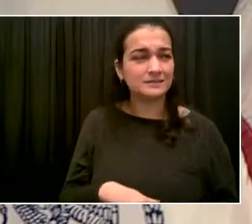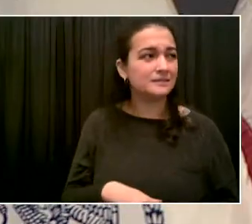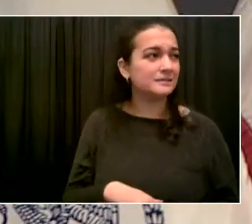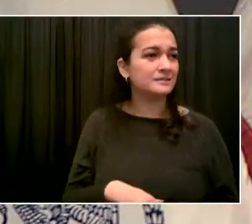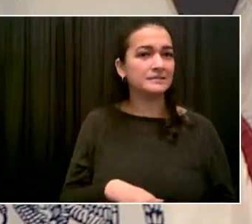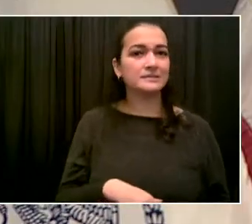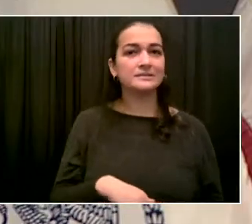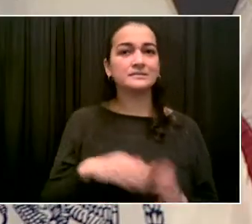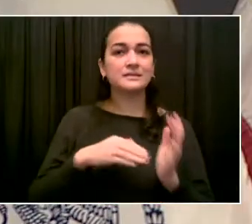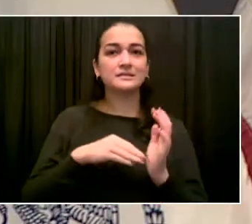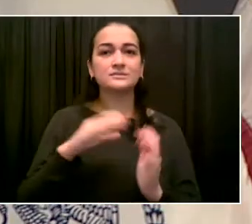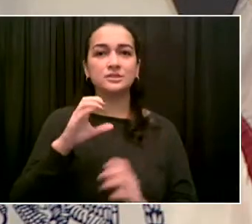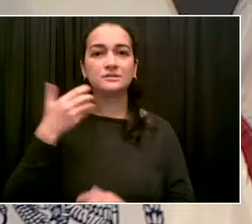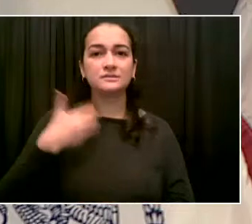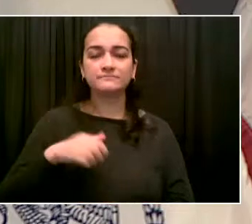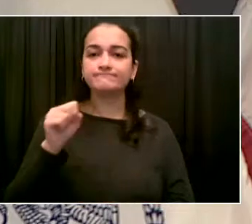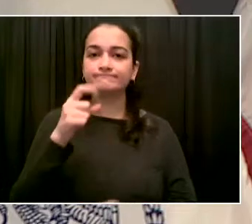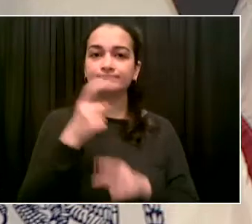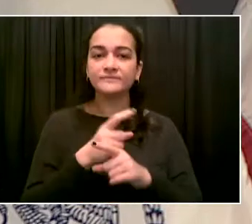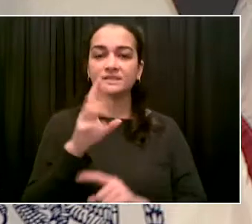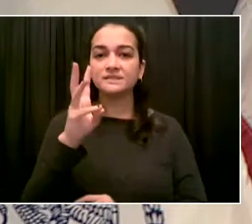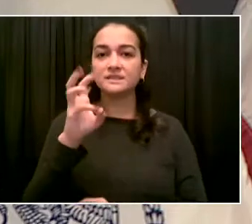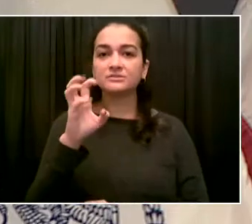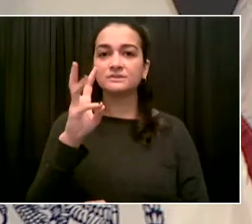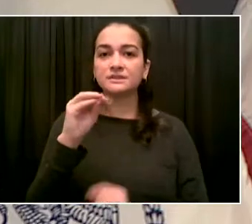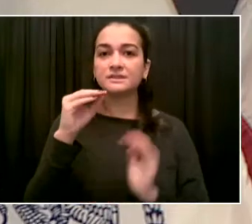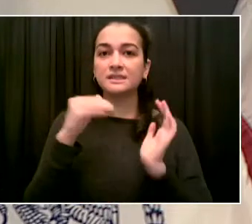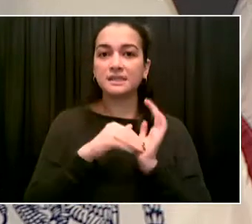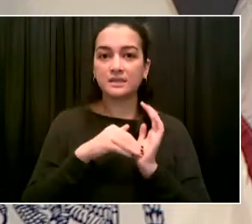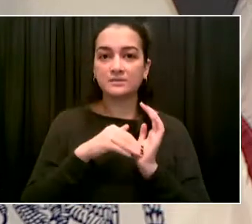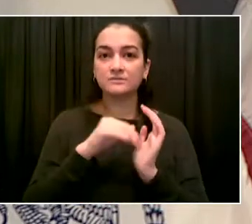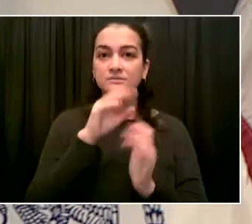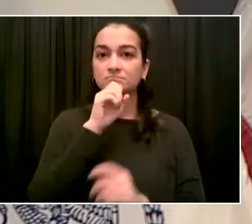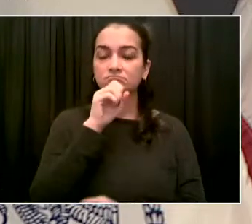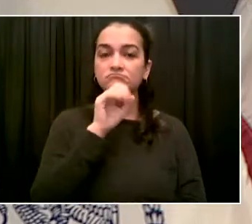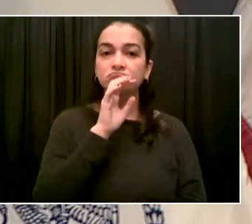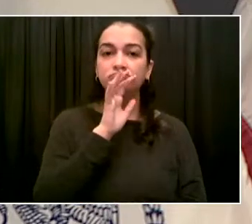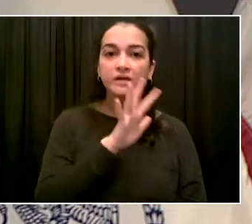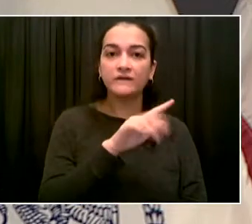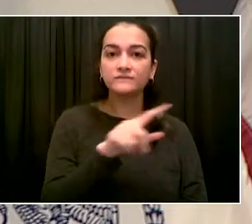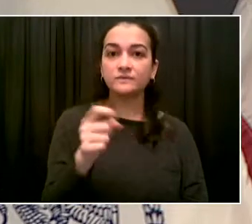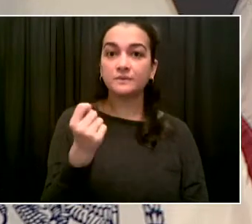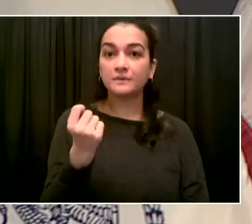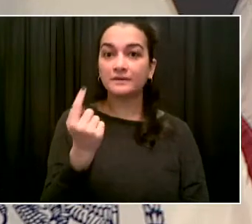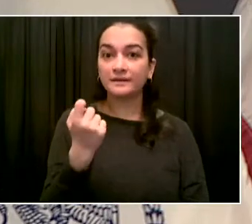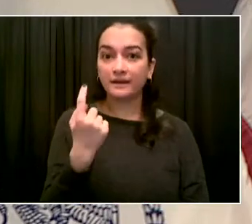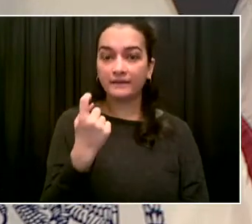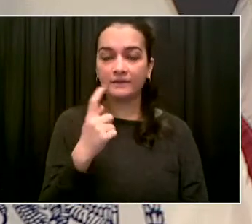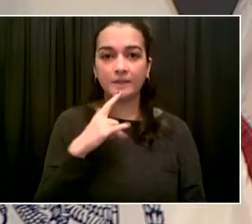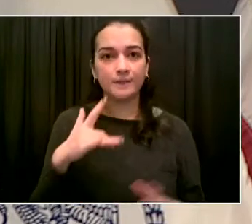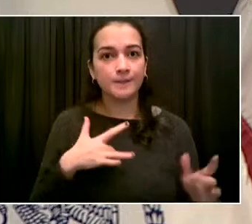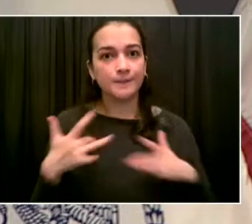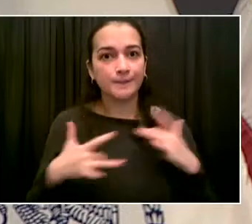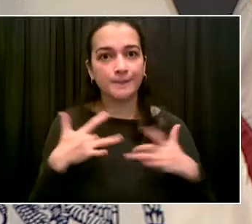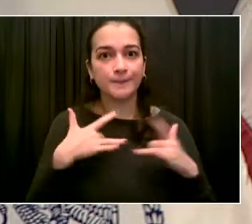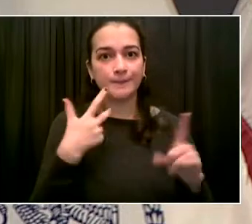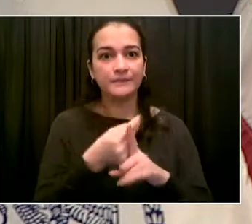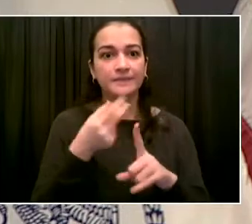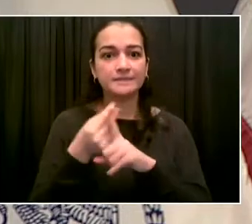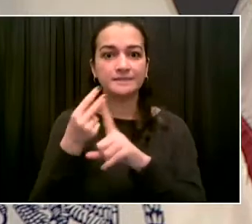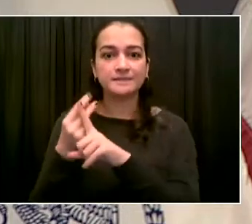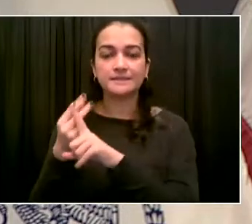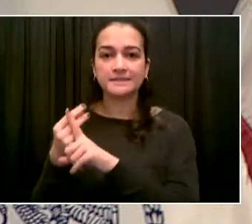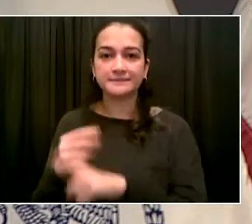And again, Erin, we're very excited to reach that young group of New Yorkers, and we're going to do it in a lot of different